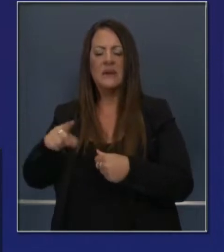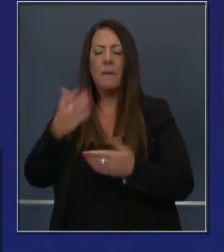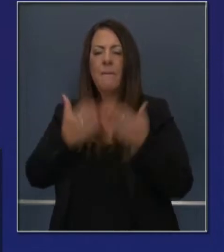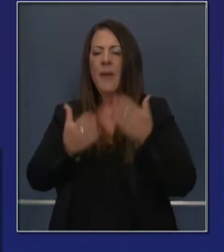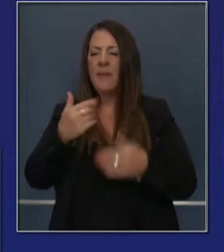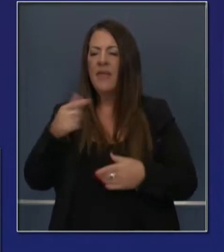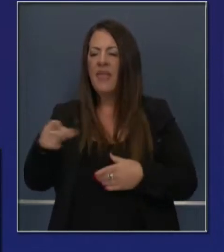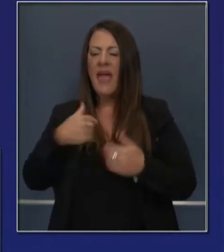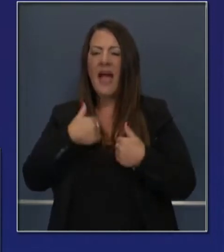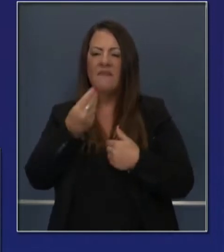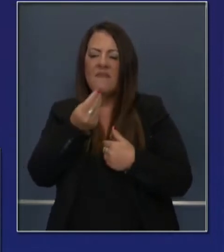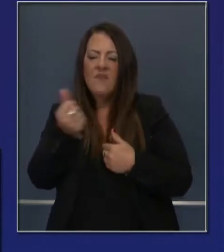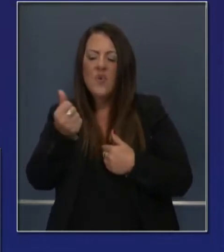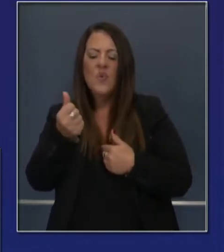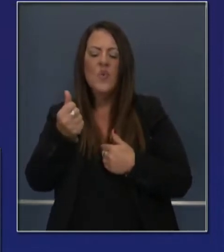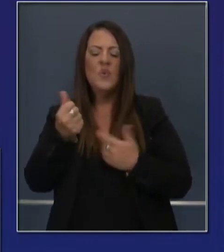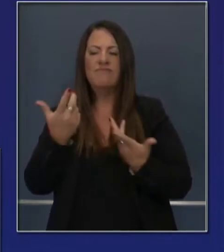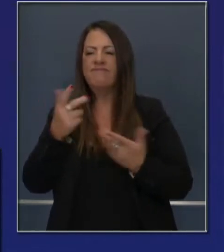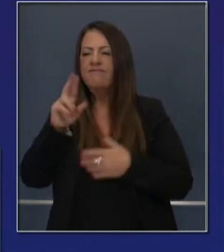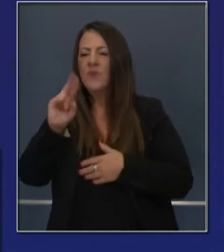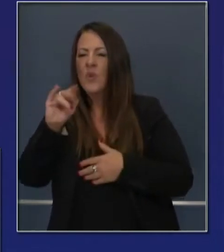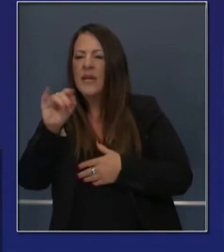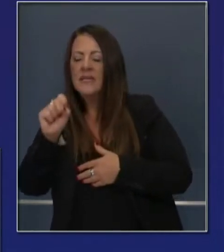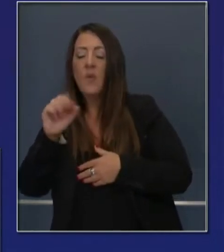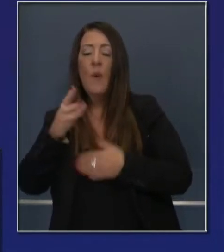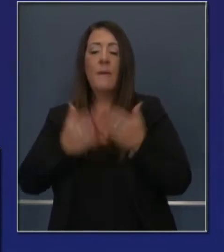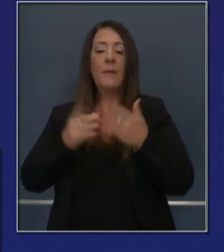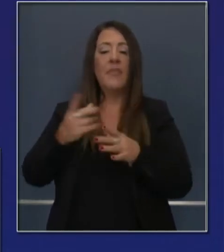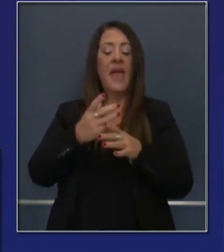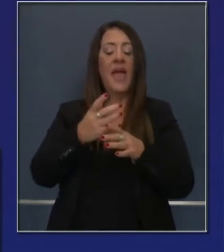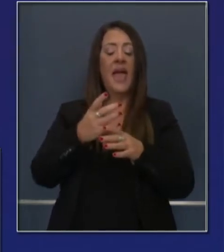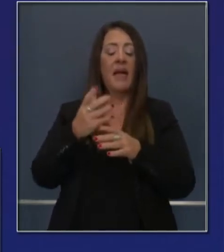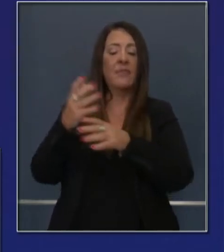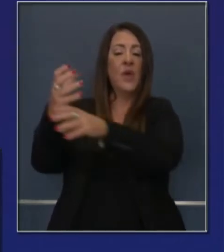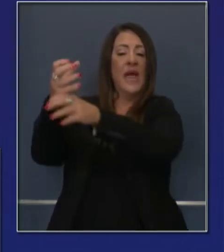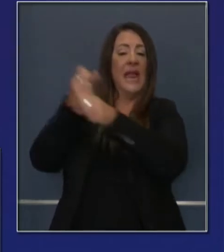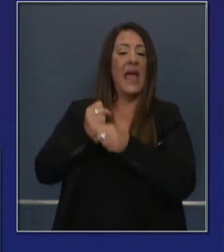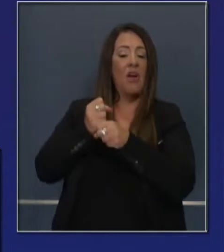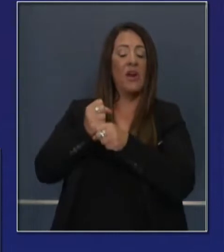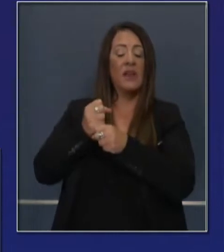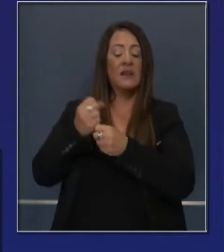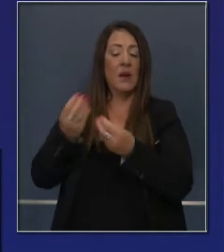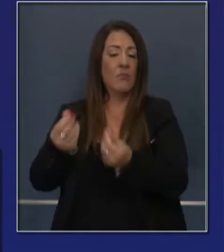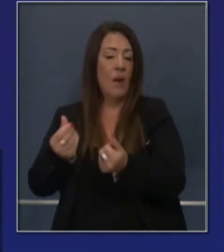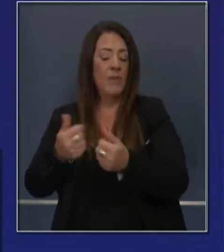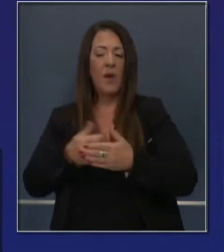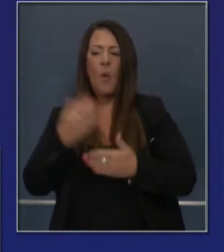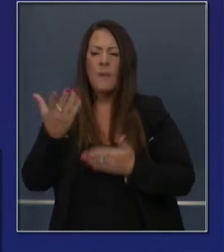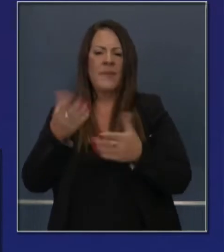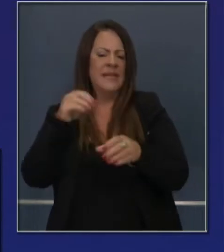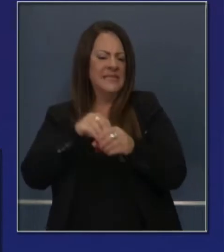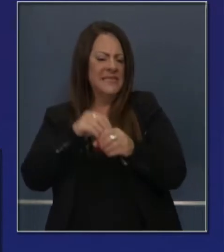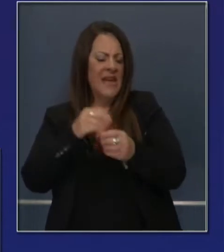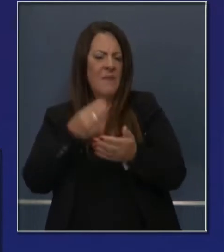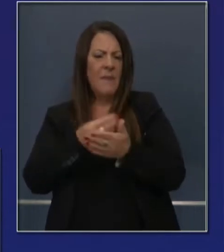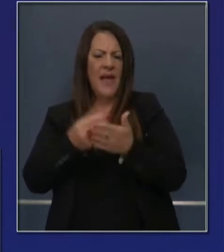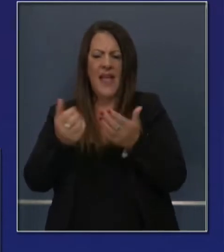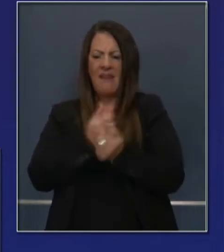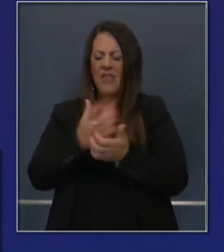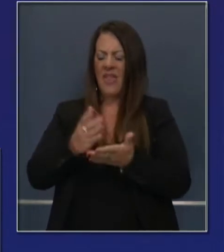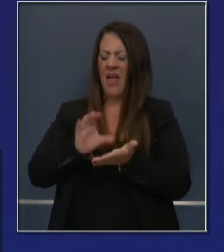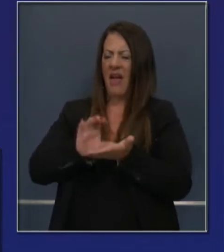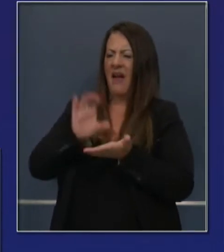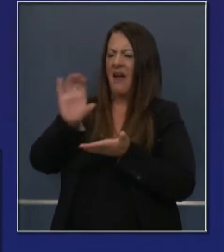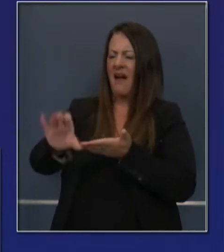people that literally maybe inherited property or, saved money, put everything on the line to buy